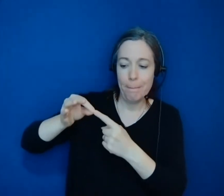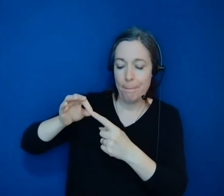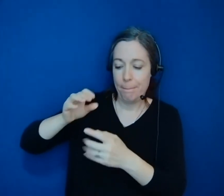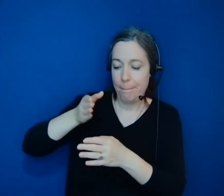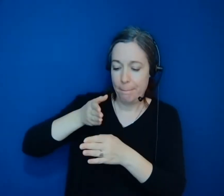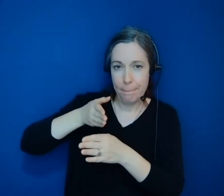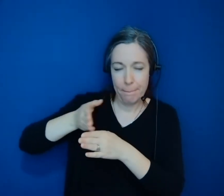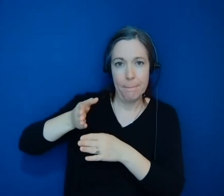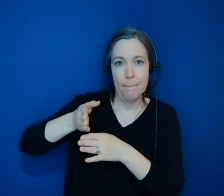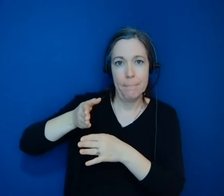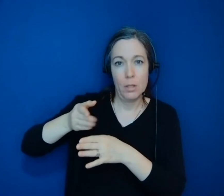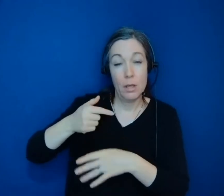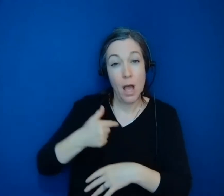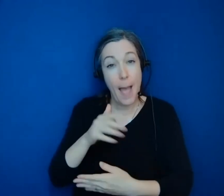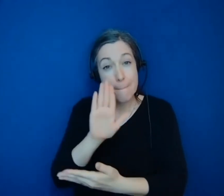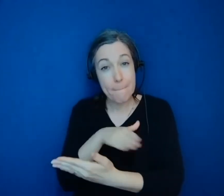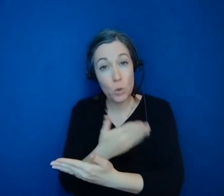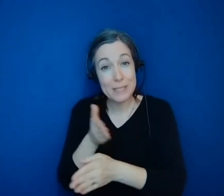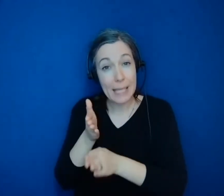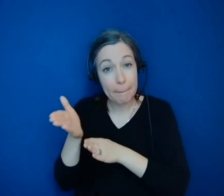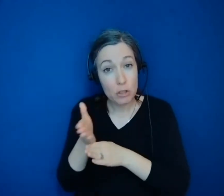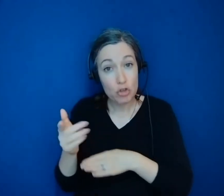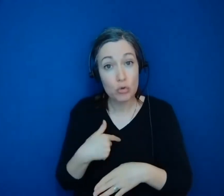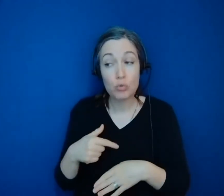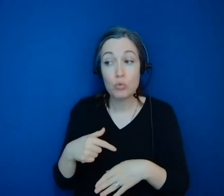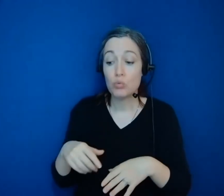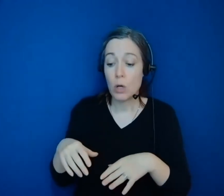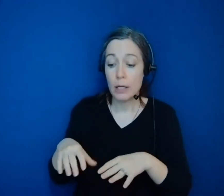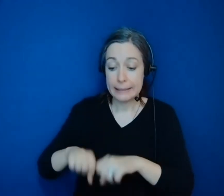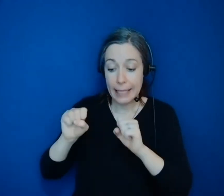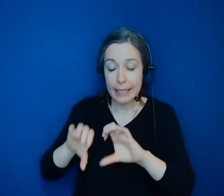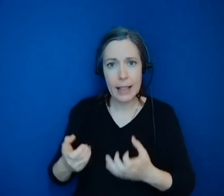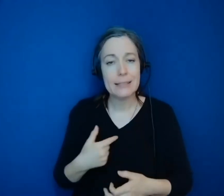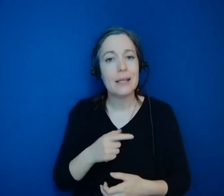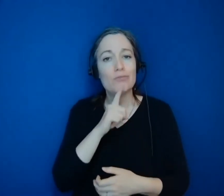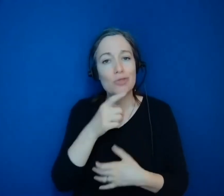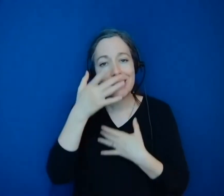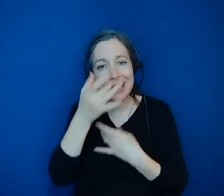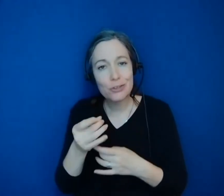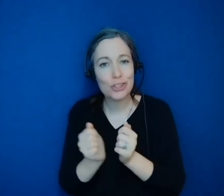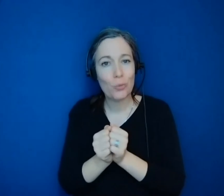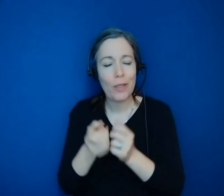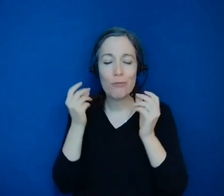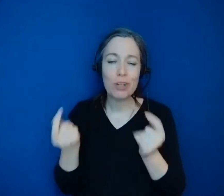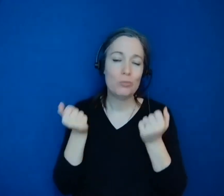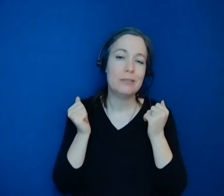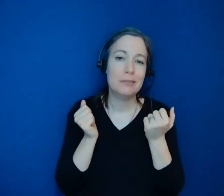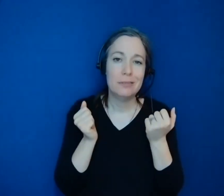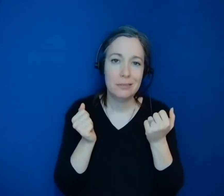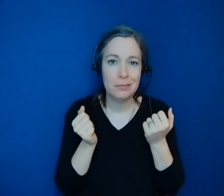I'm a music major so I get to like take classes and I'm really interested in right from the get go. And